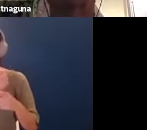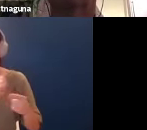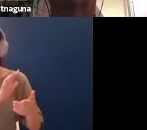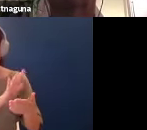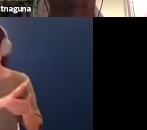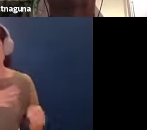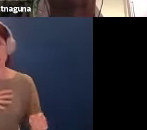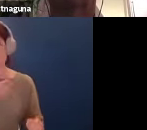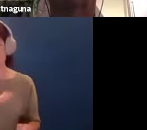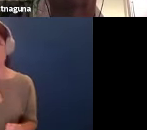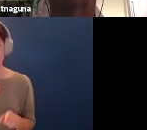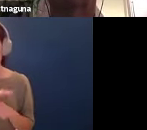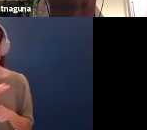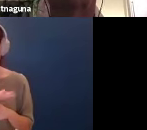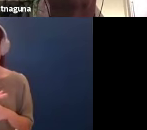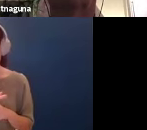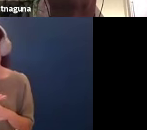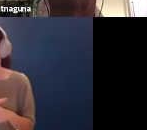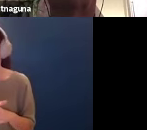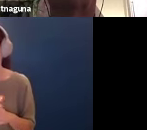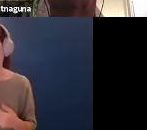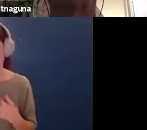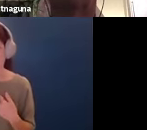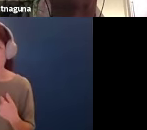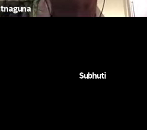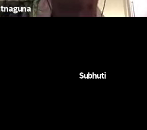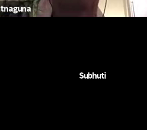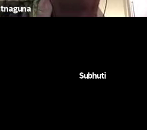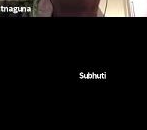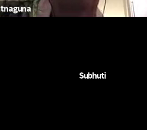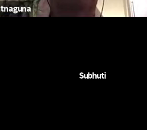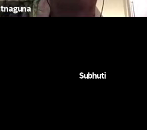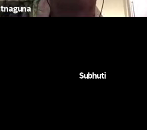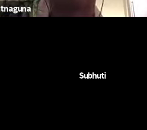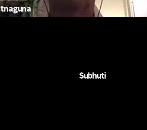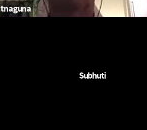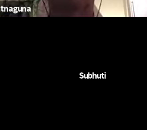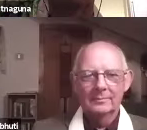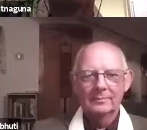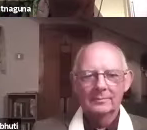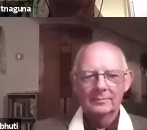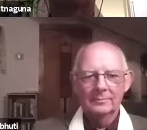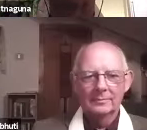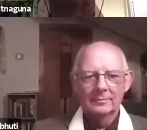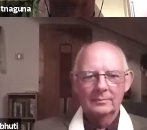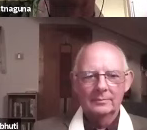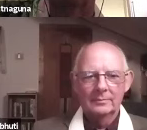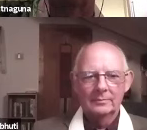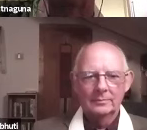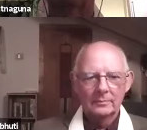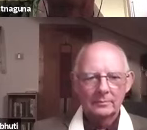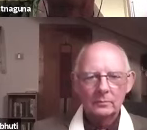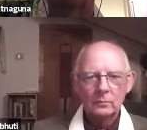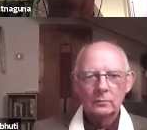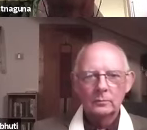about saying perhaps um some people may have been pleased that we couldn't hear all of uh rat naguna